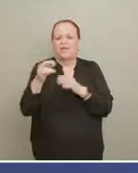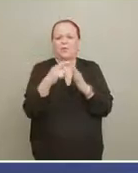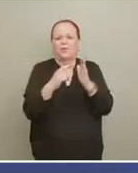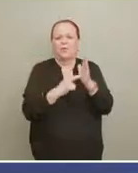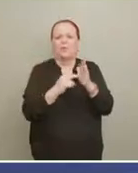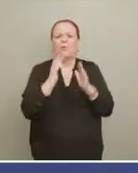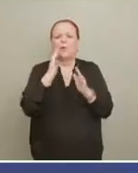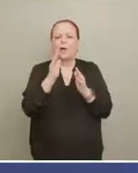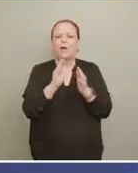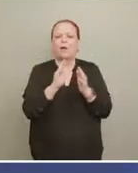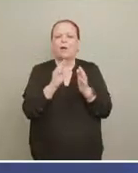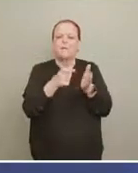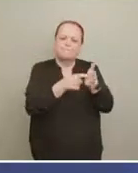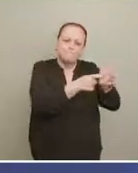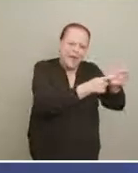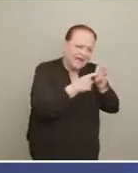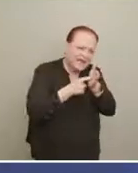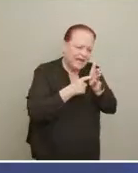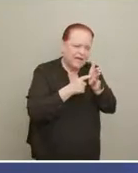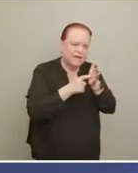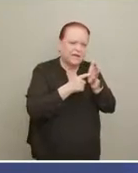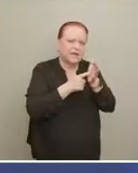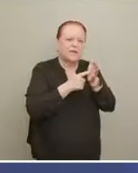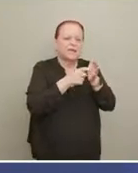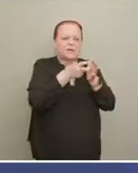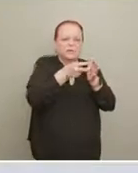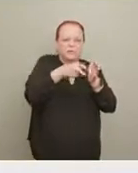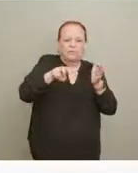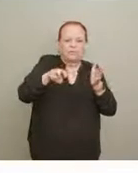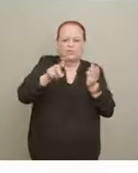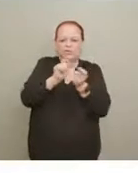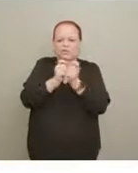a mandate to a strongly recommended.